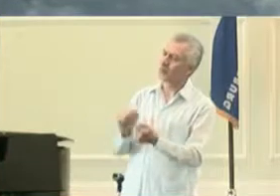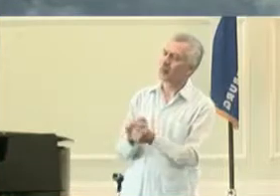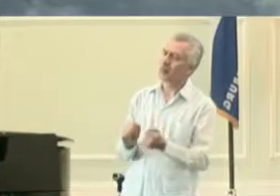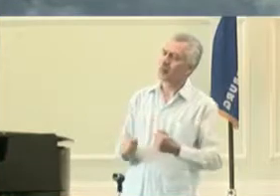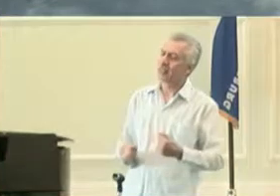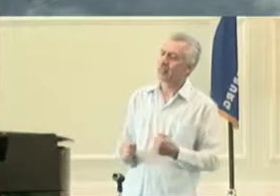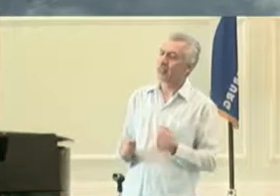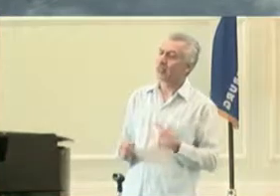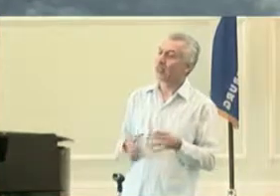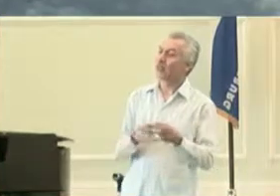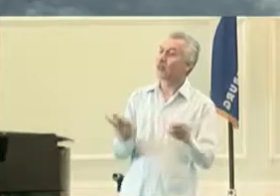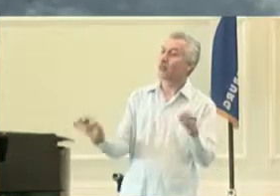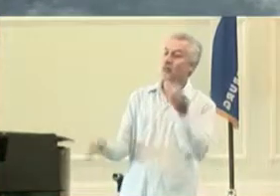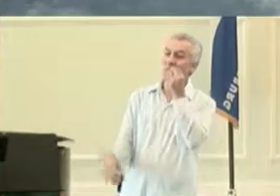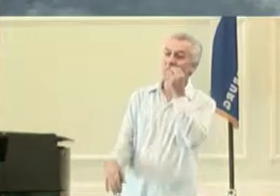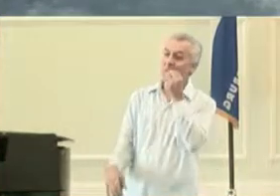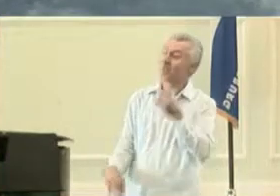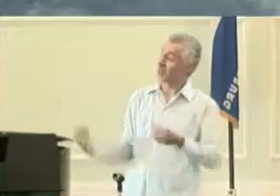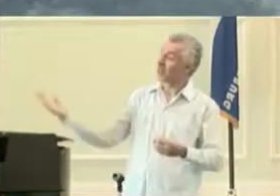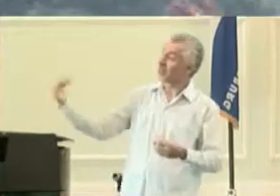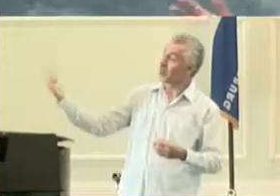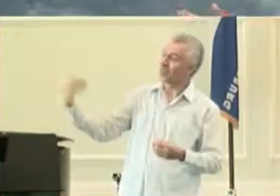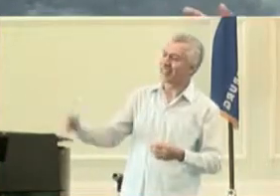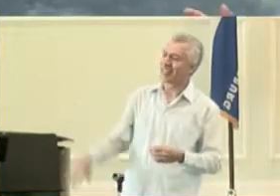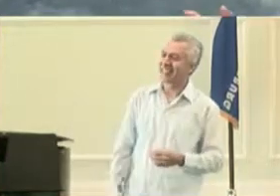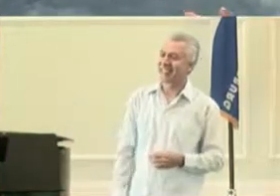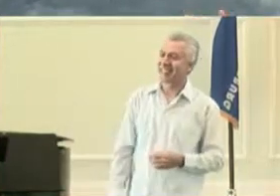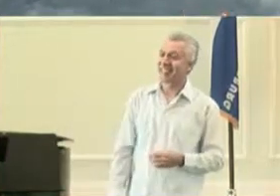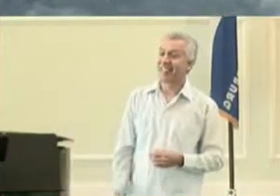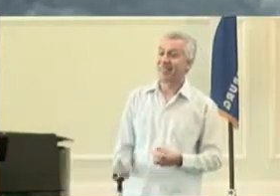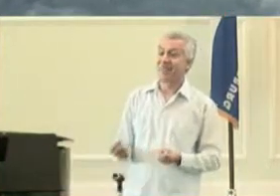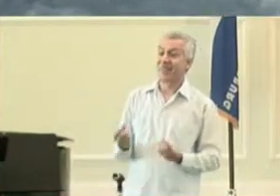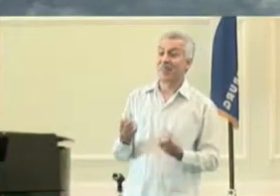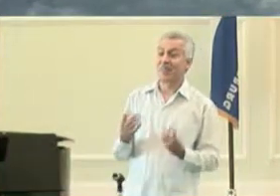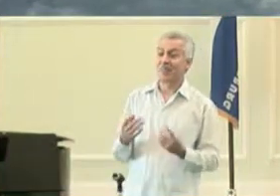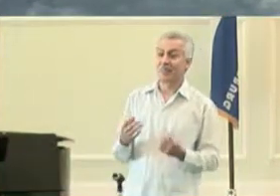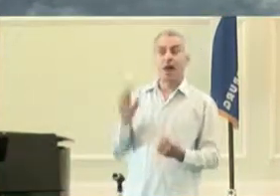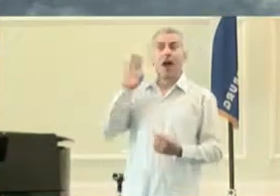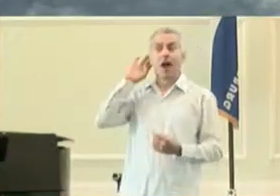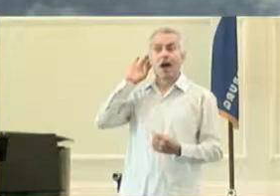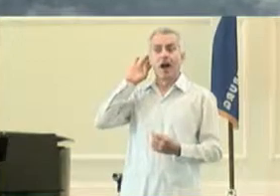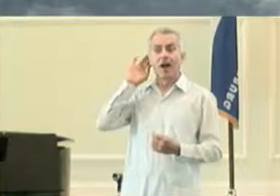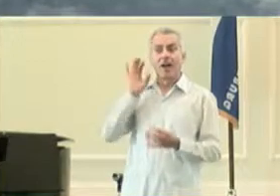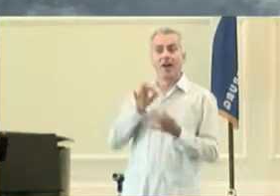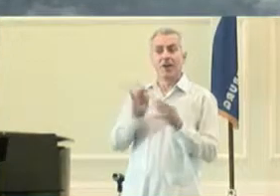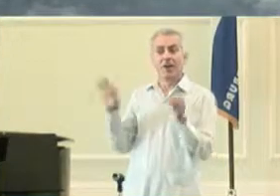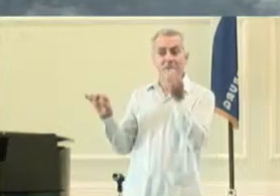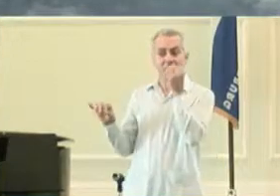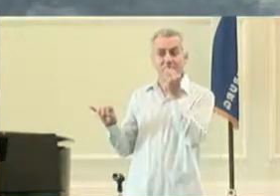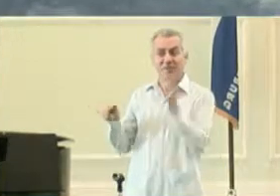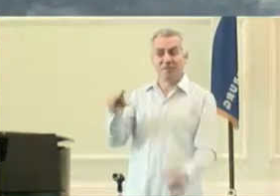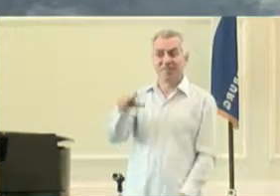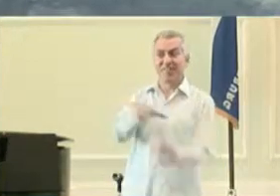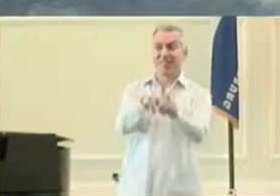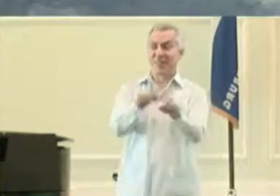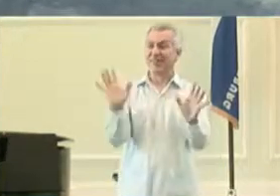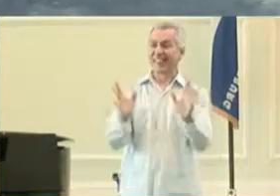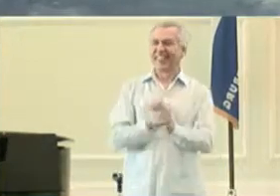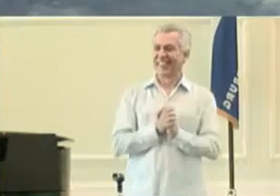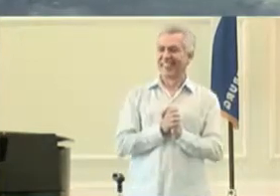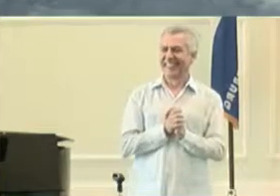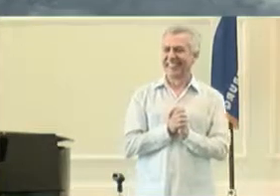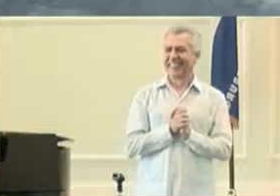going to be free food. And a whole bunch of people show up, right? Well, God provided for them